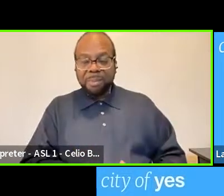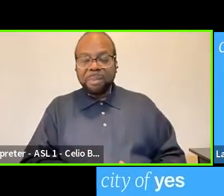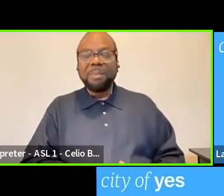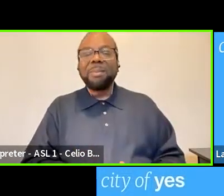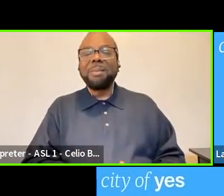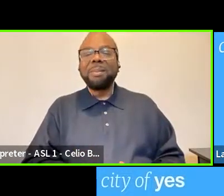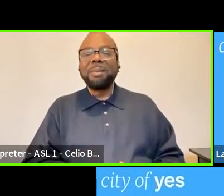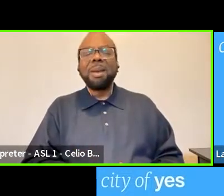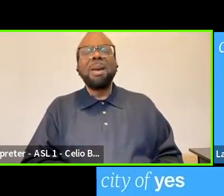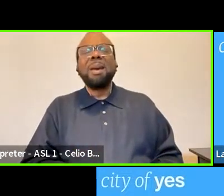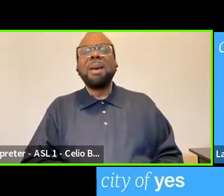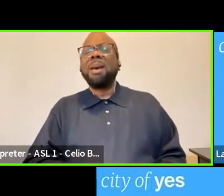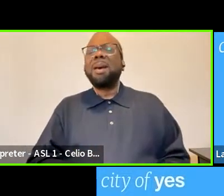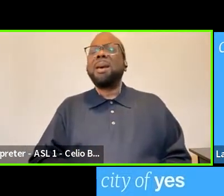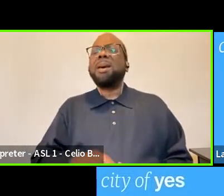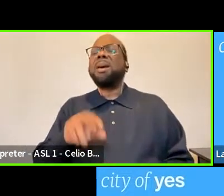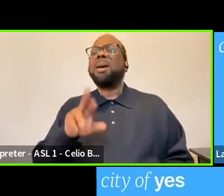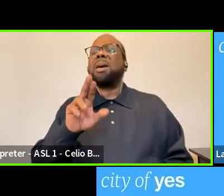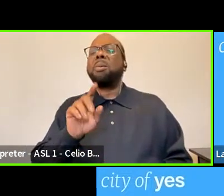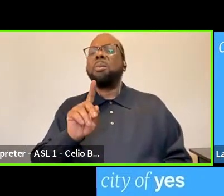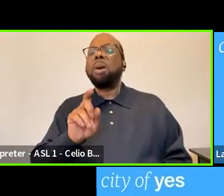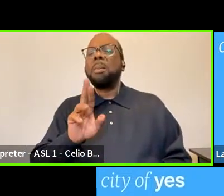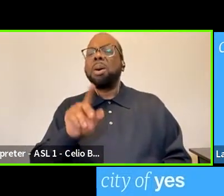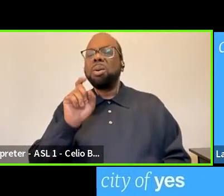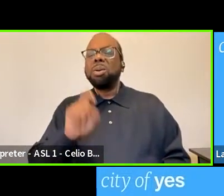Robert, you should be able to turn on your microphone and